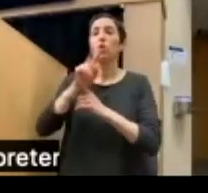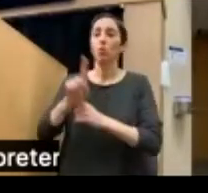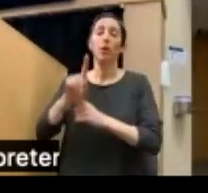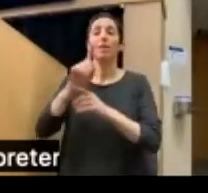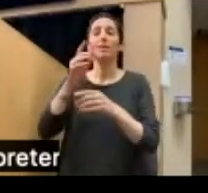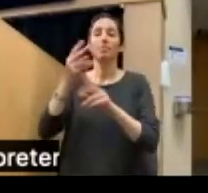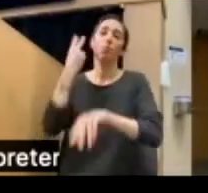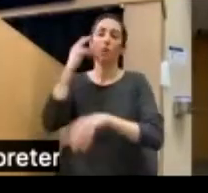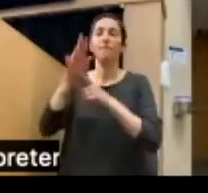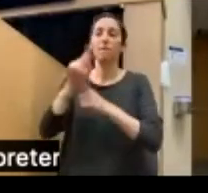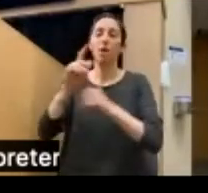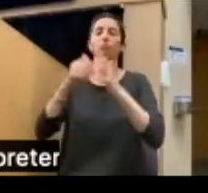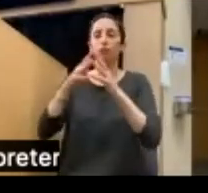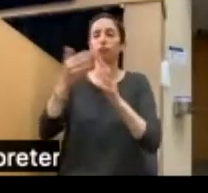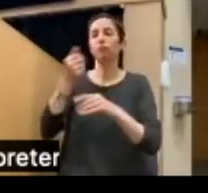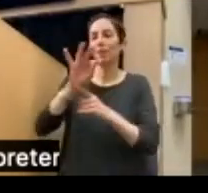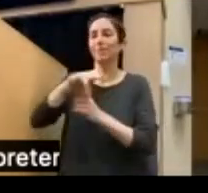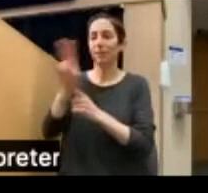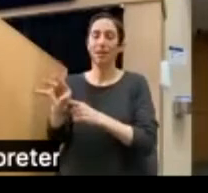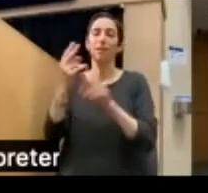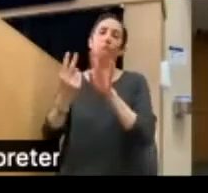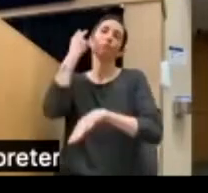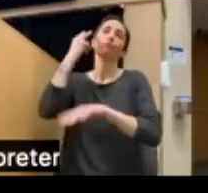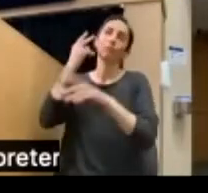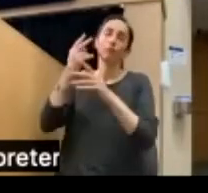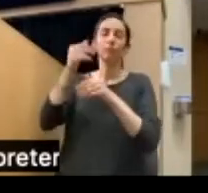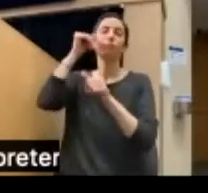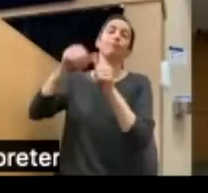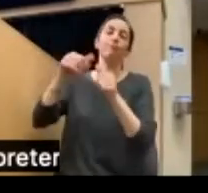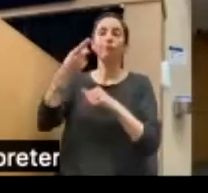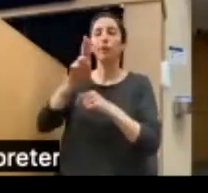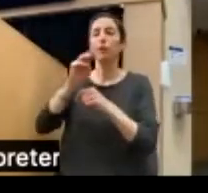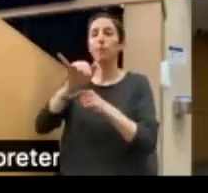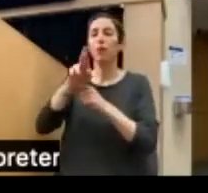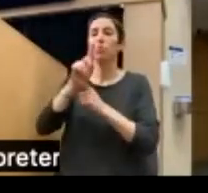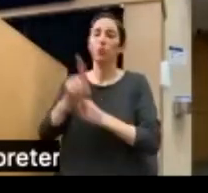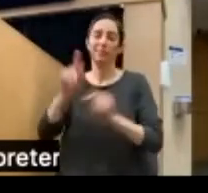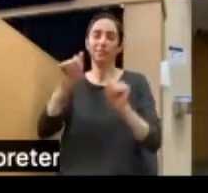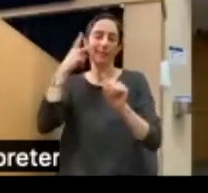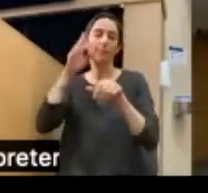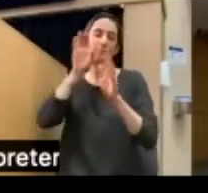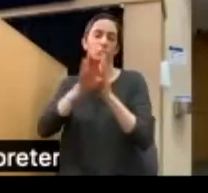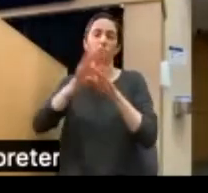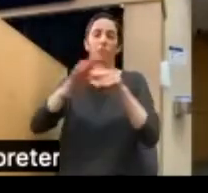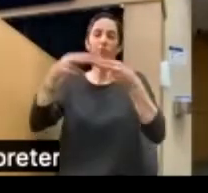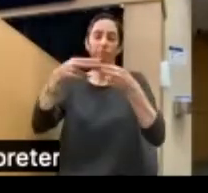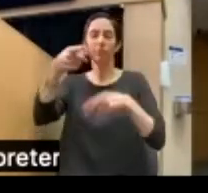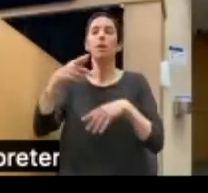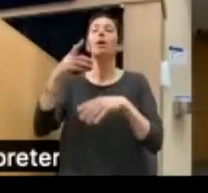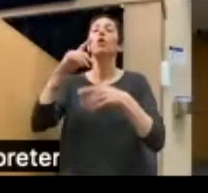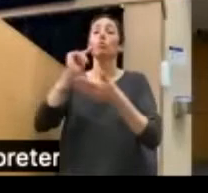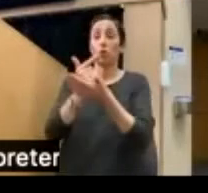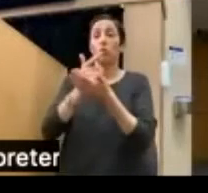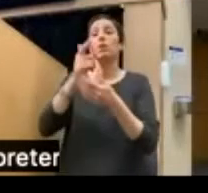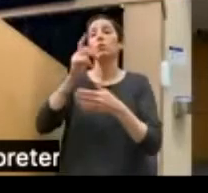in 1977 as a memorial to Dr. Meyerowitz, as you see there, 1954 graduate of the University